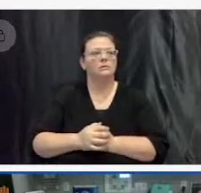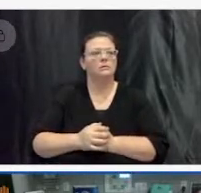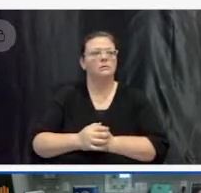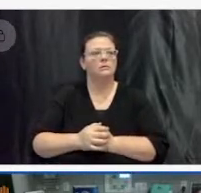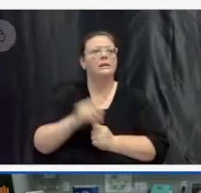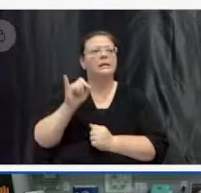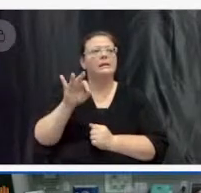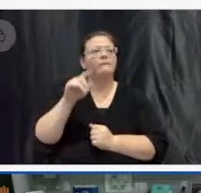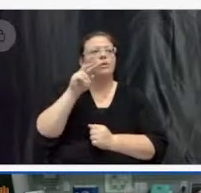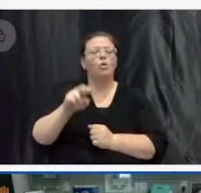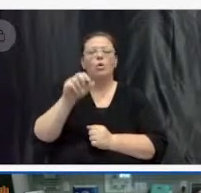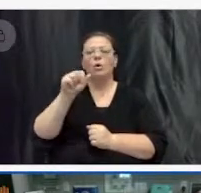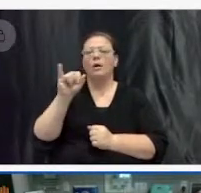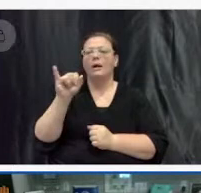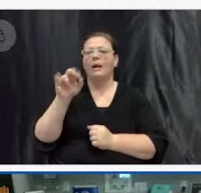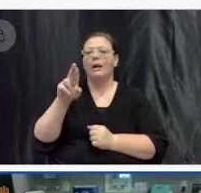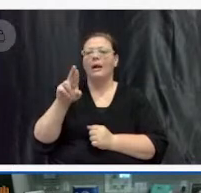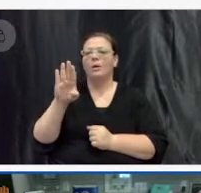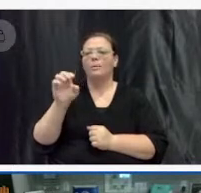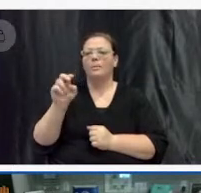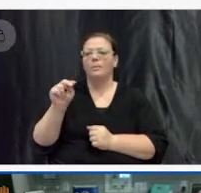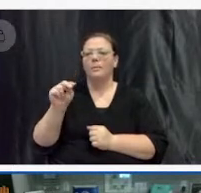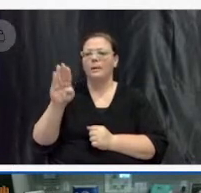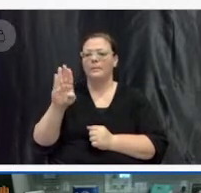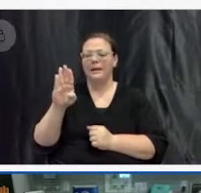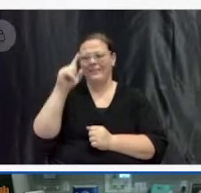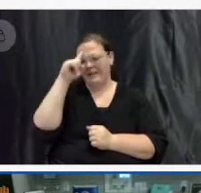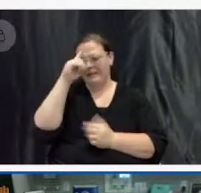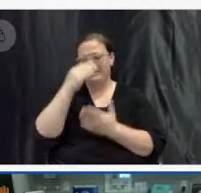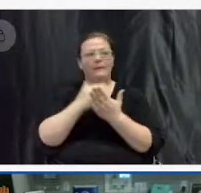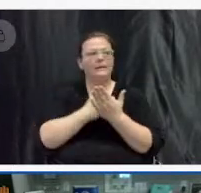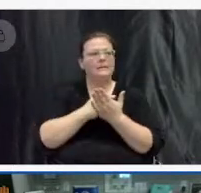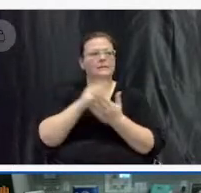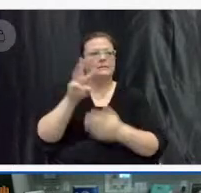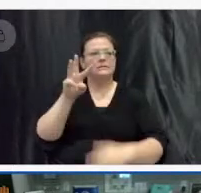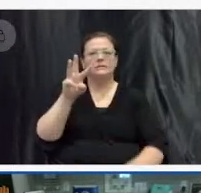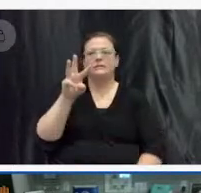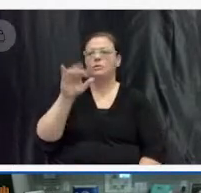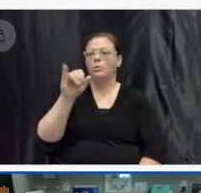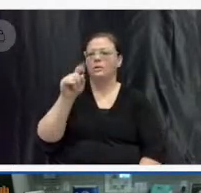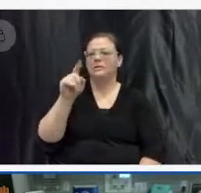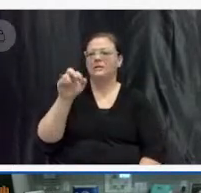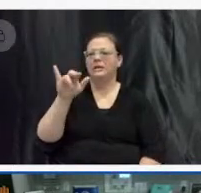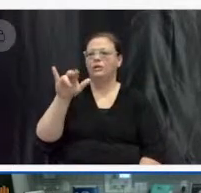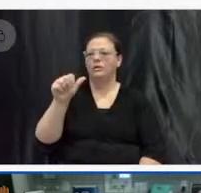If you look on Airbnb, I think it's listed as Wisteria Place.